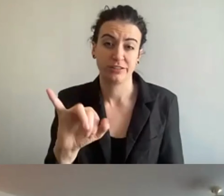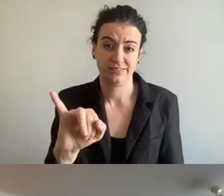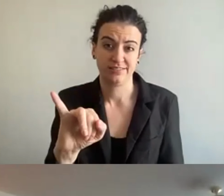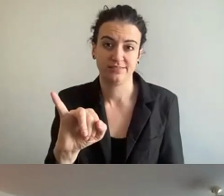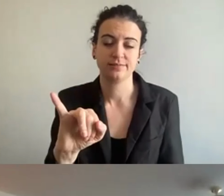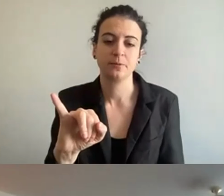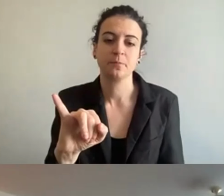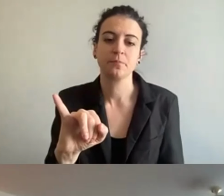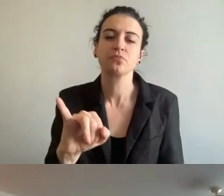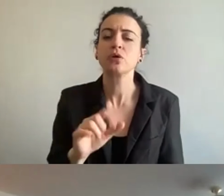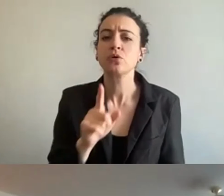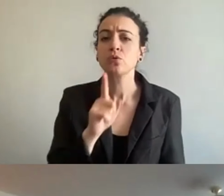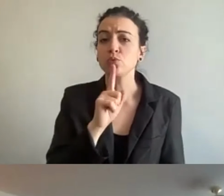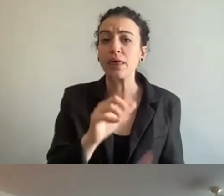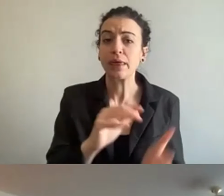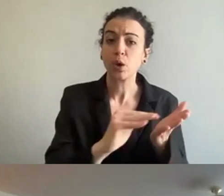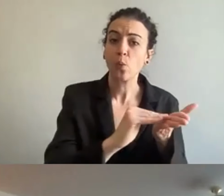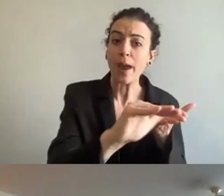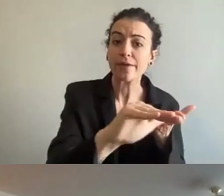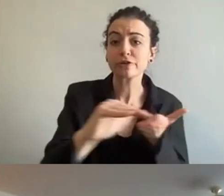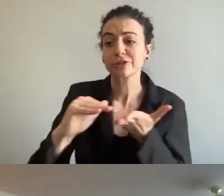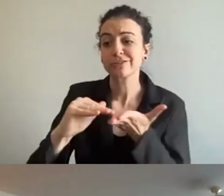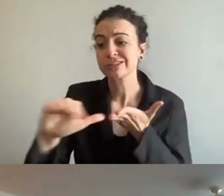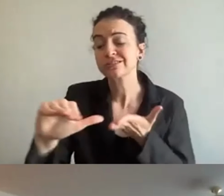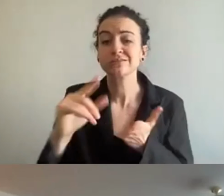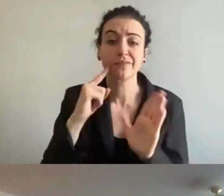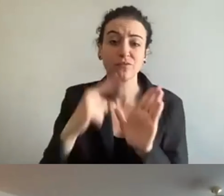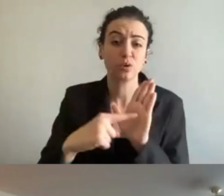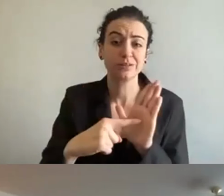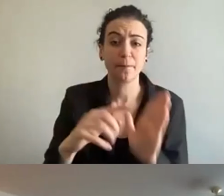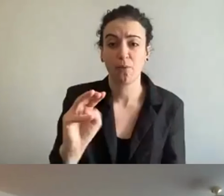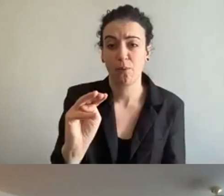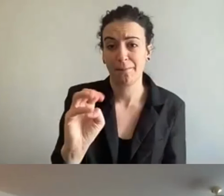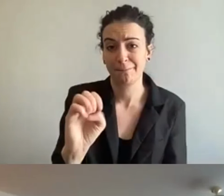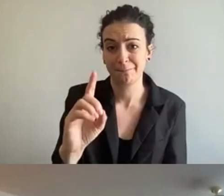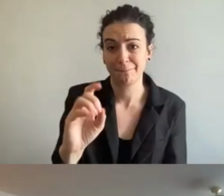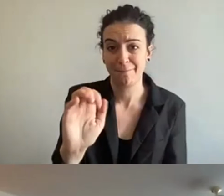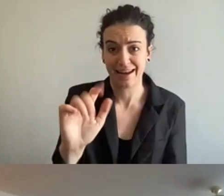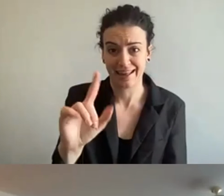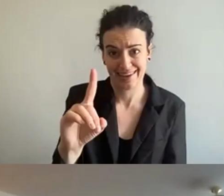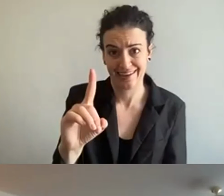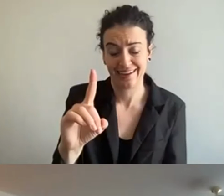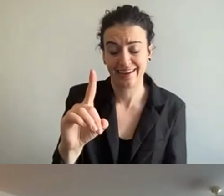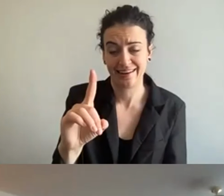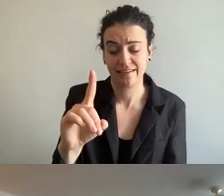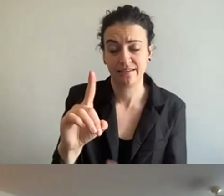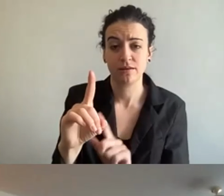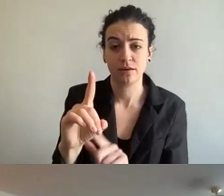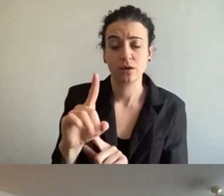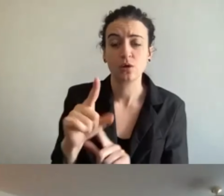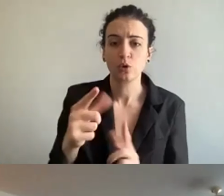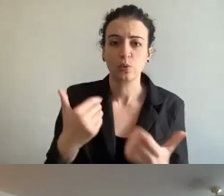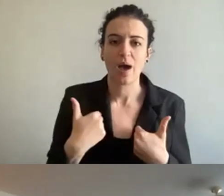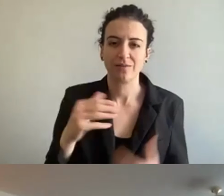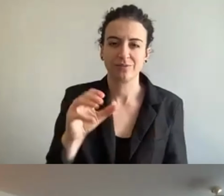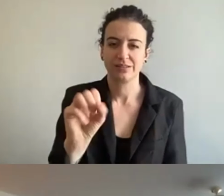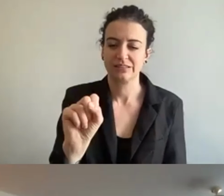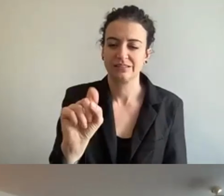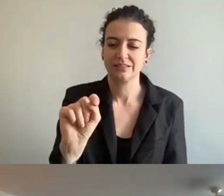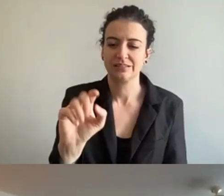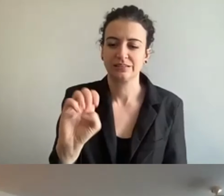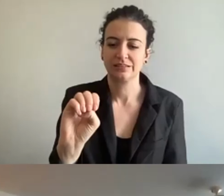different waivers, Medicaid waivers, like for example, you have the self waiver where